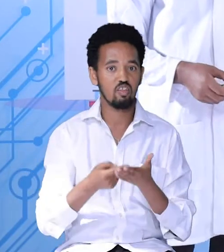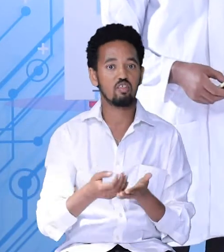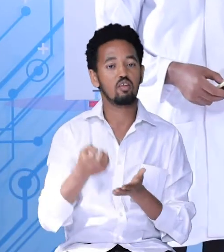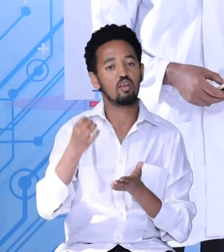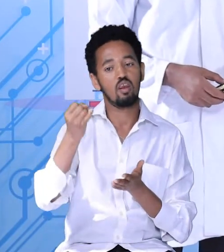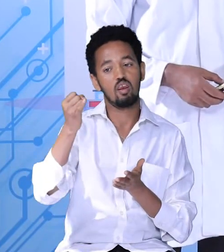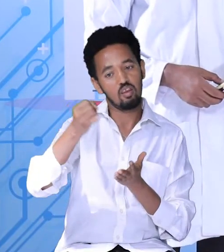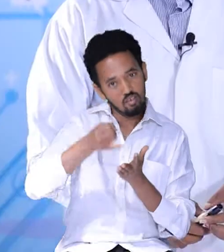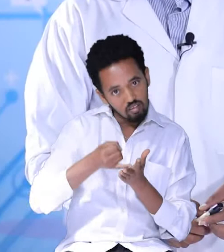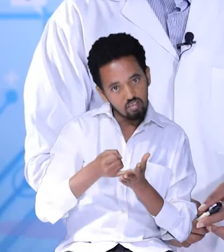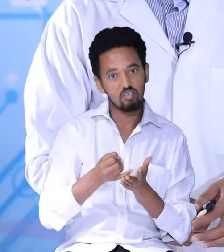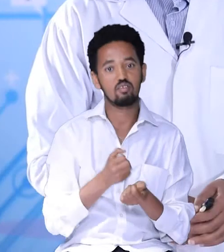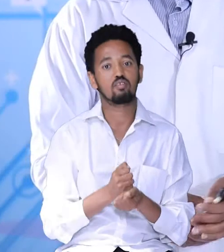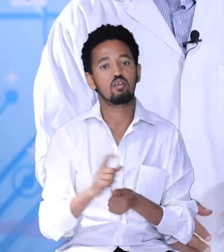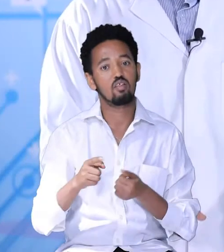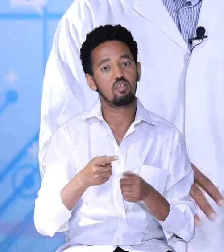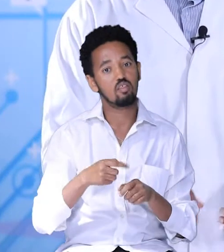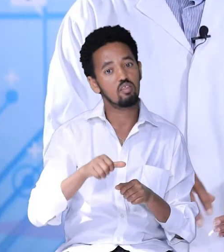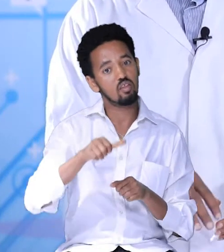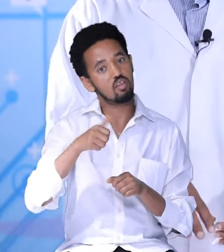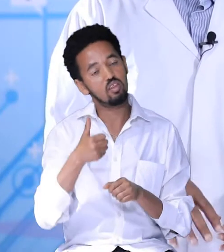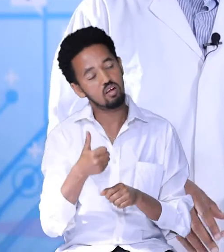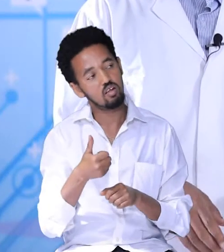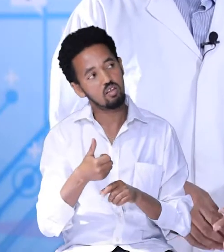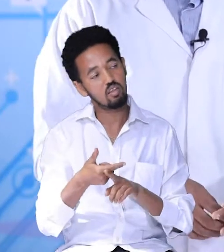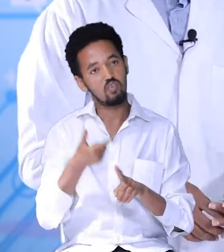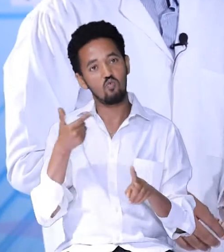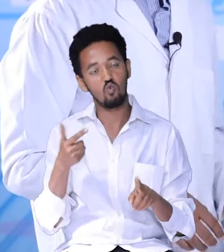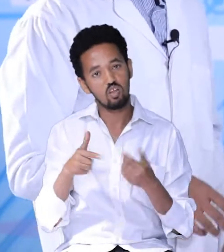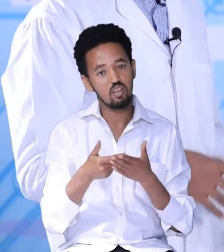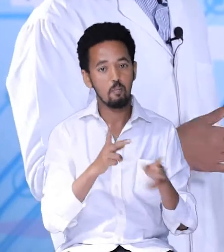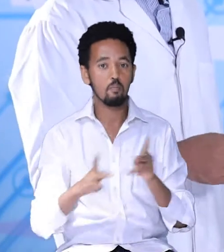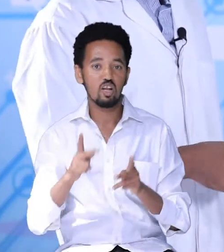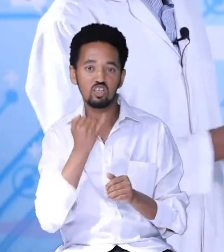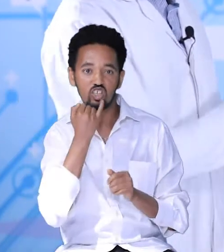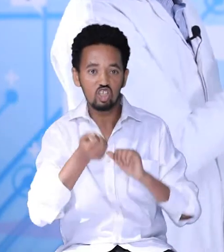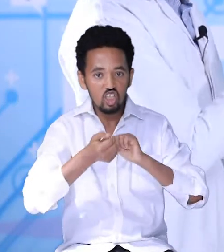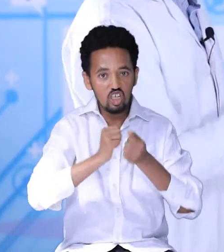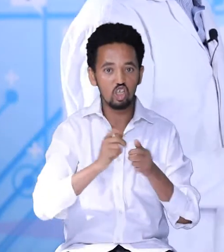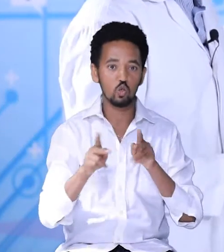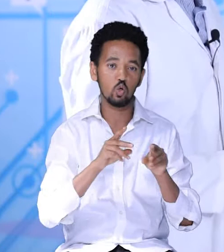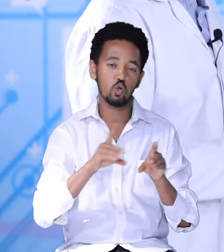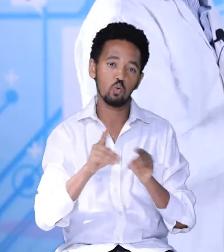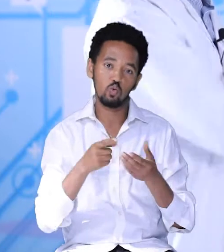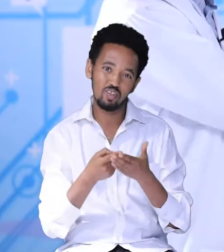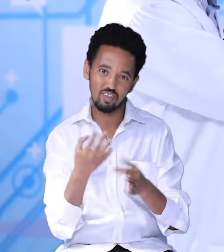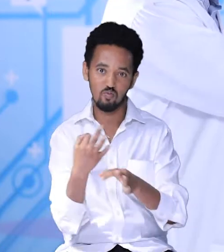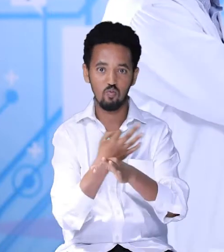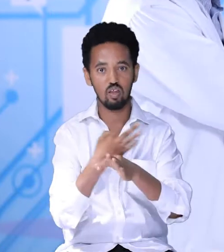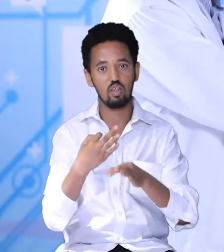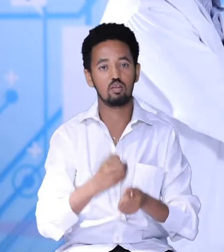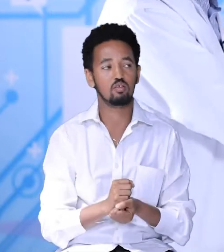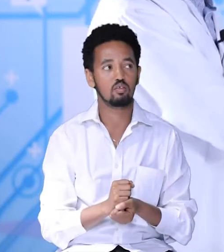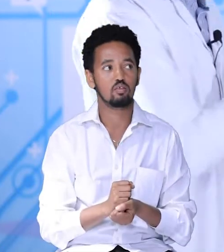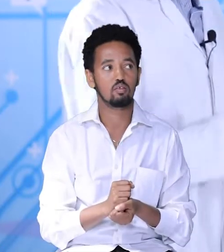rate. Therefore, certain countries' population is changing due to these 3 factors.